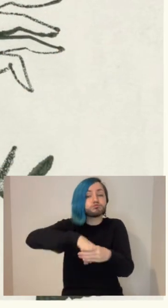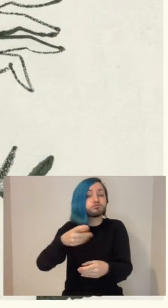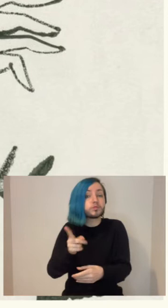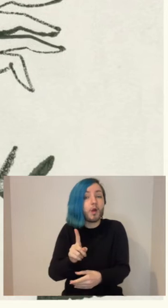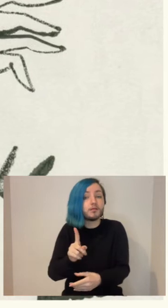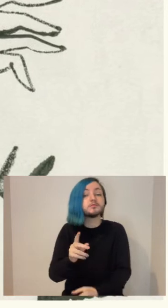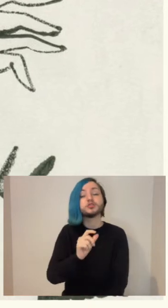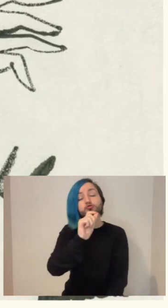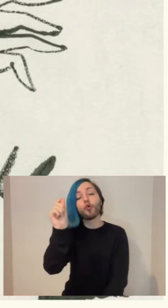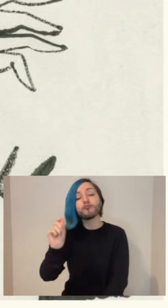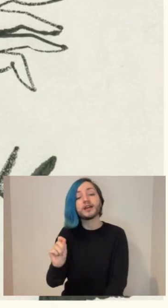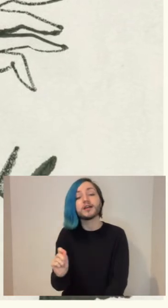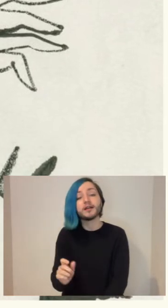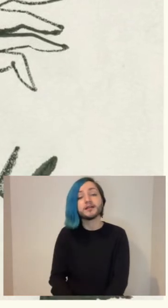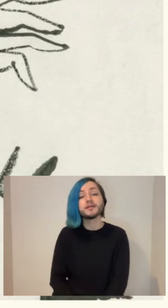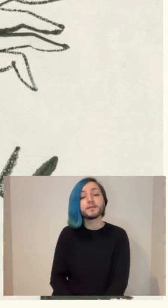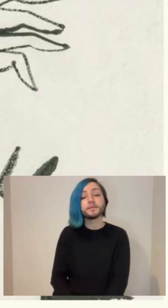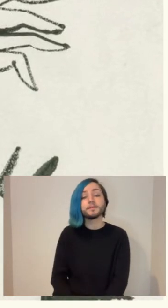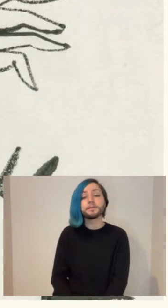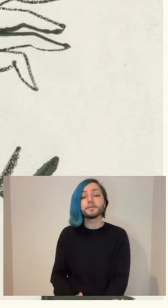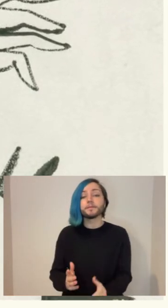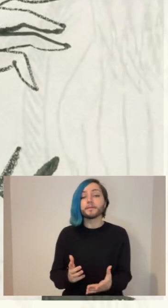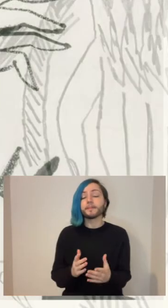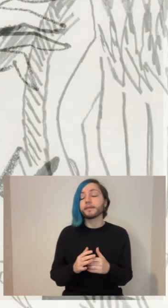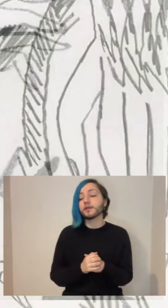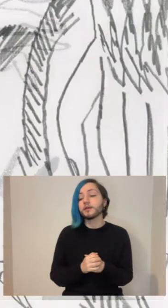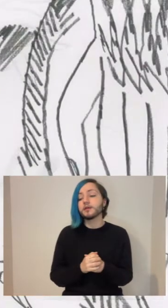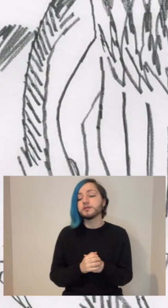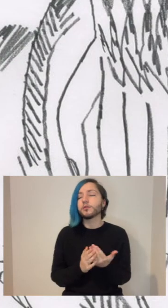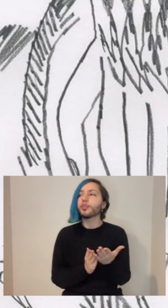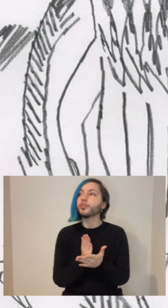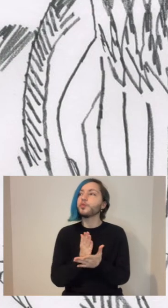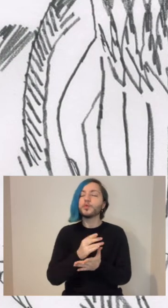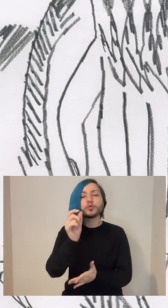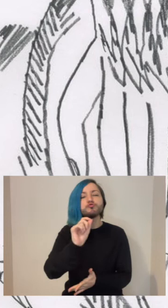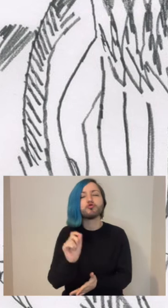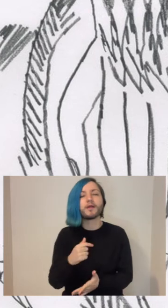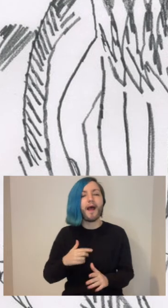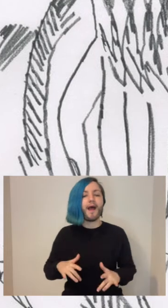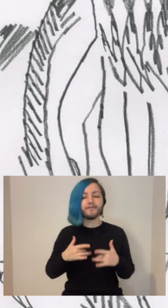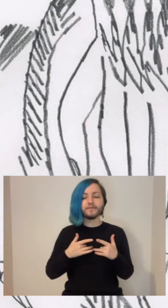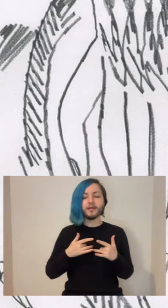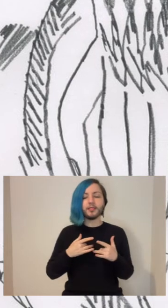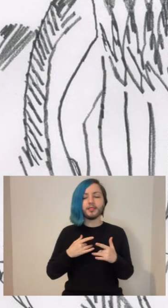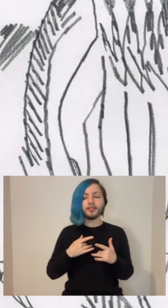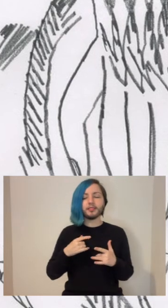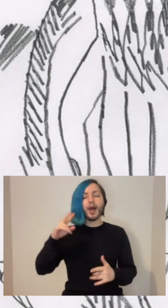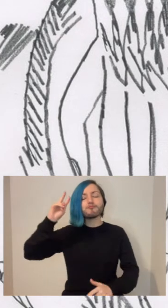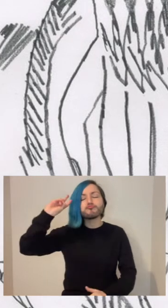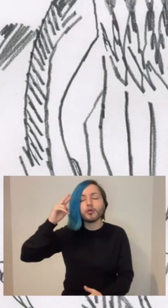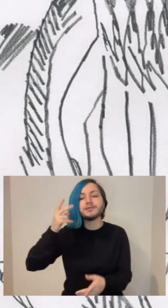is drawing, I think. And with drawing, I feel that I